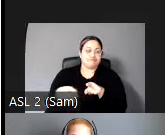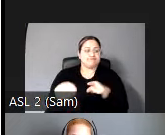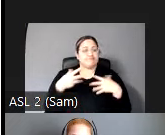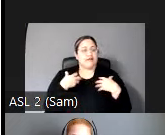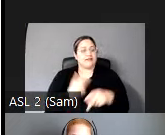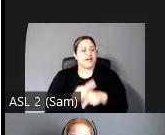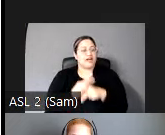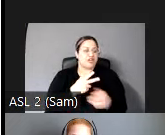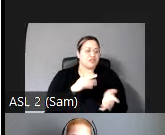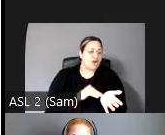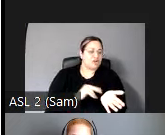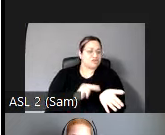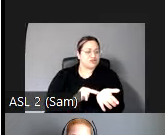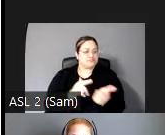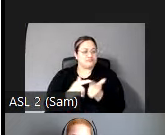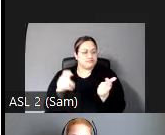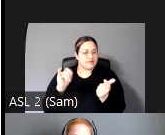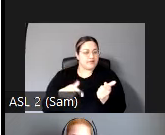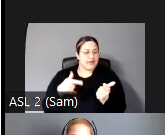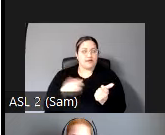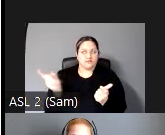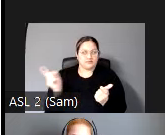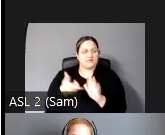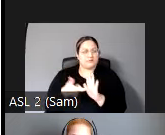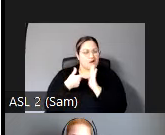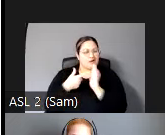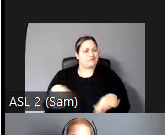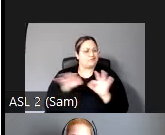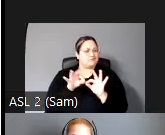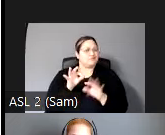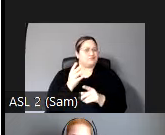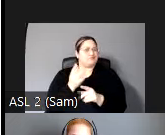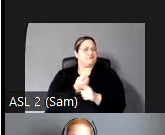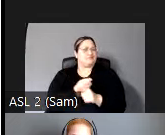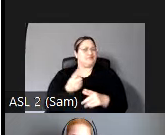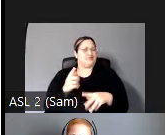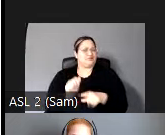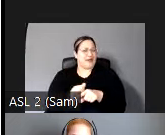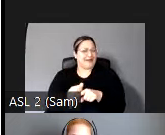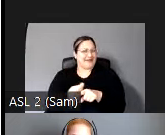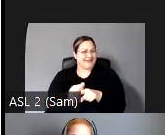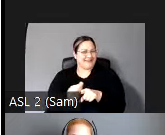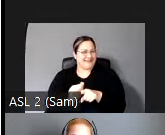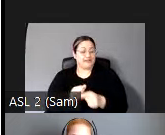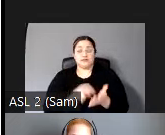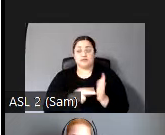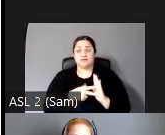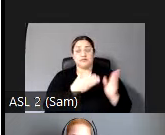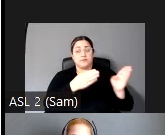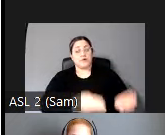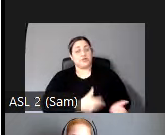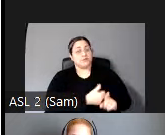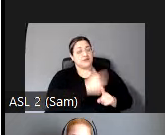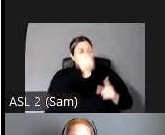get appropriate training in how to interact with people with dementia. Don't come up from behind. Come in from